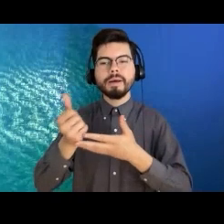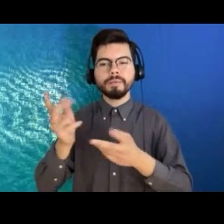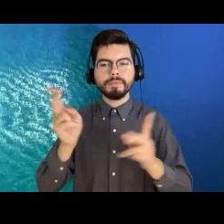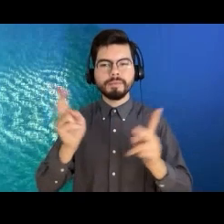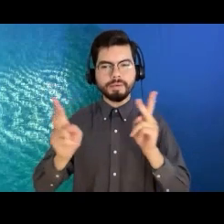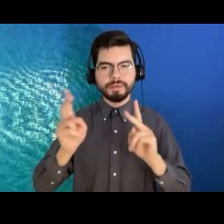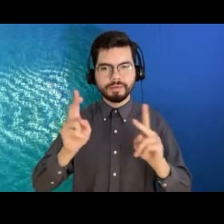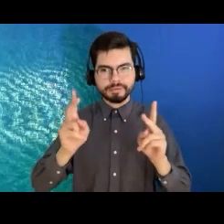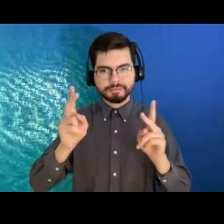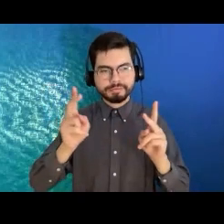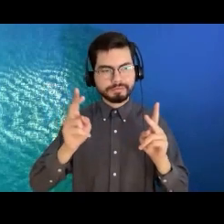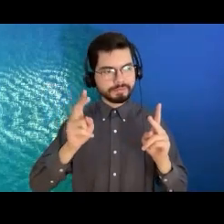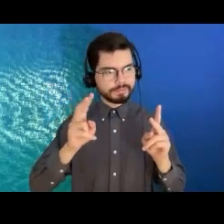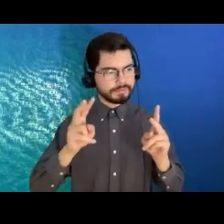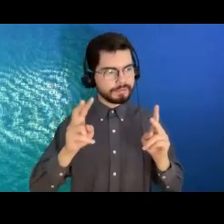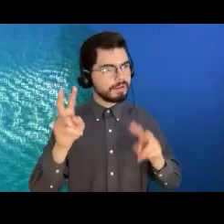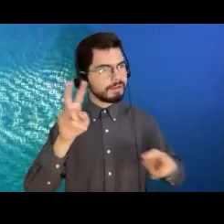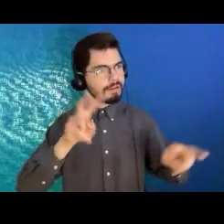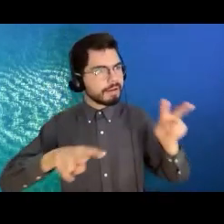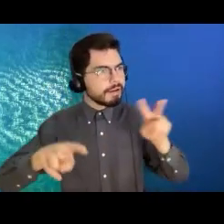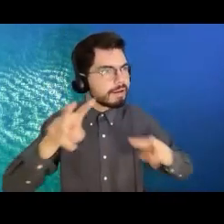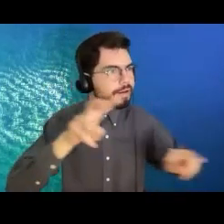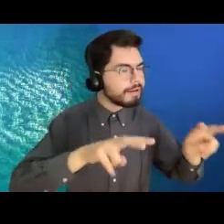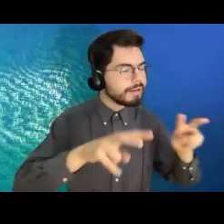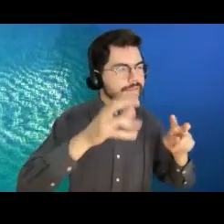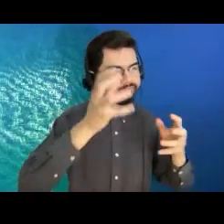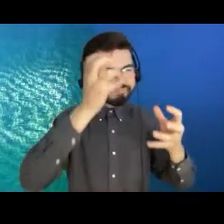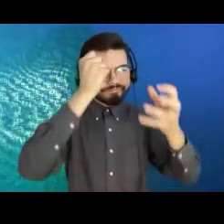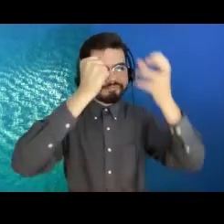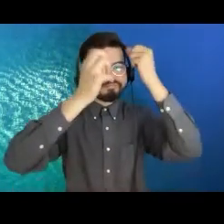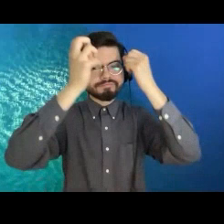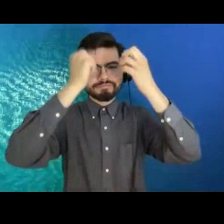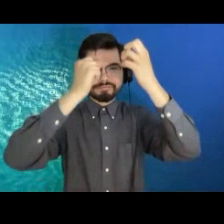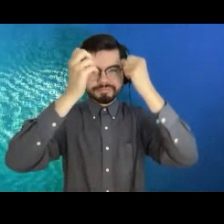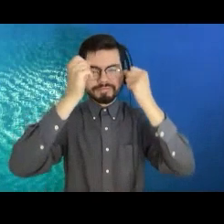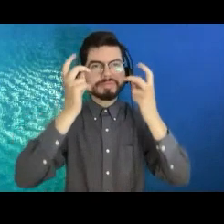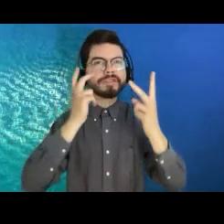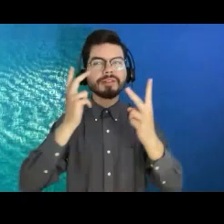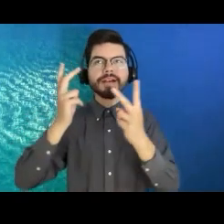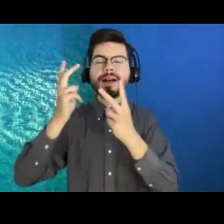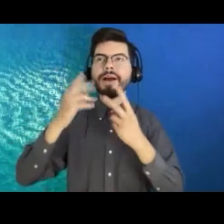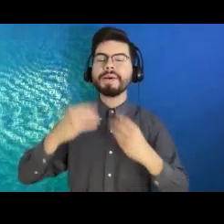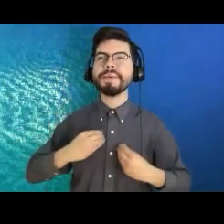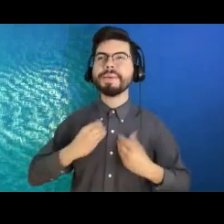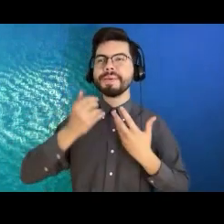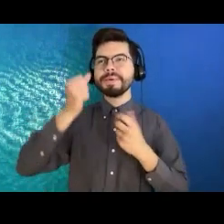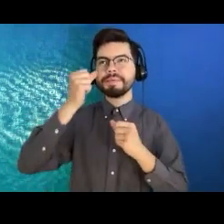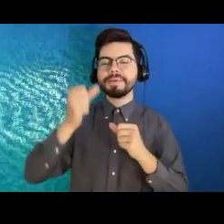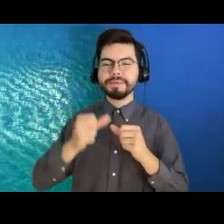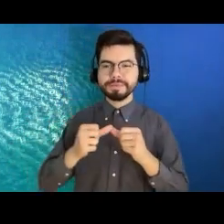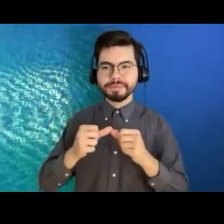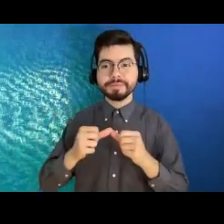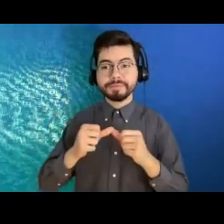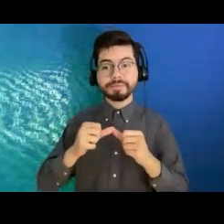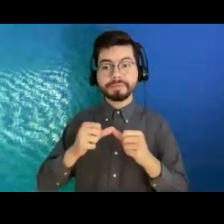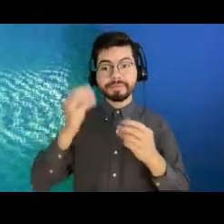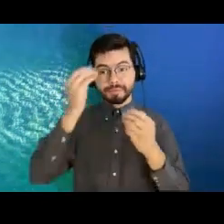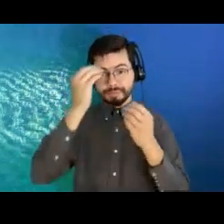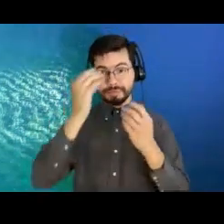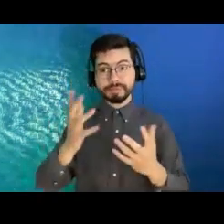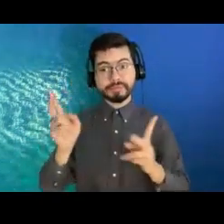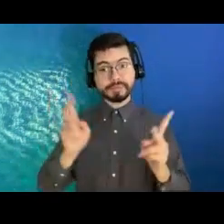So the social science shows us that people like to learn new things when they go on